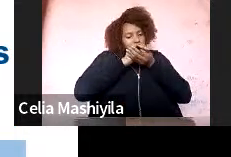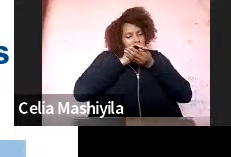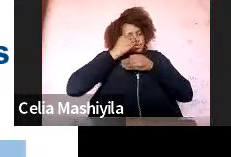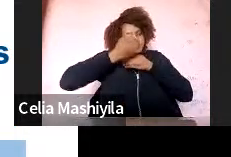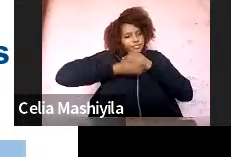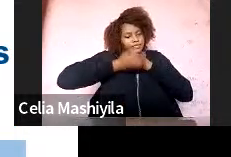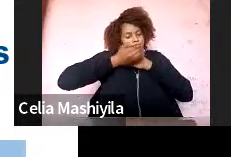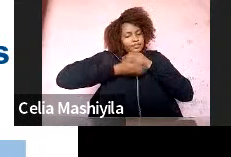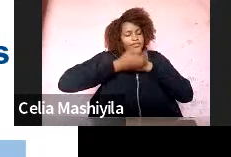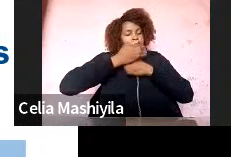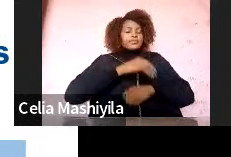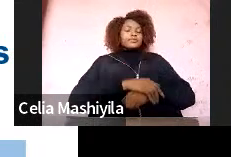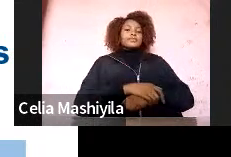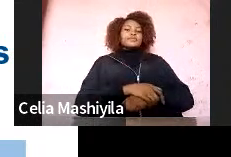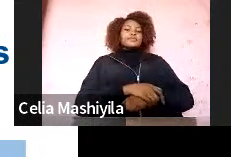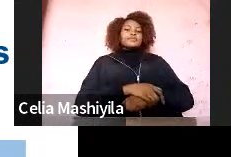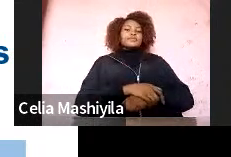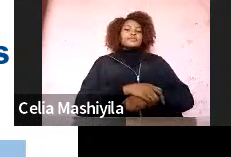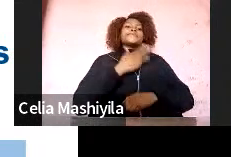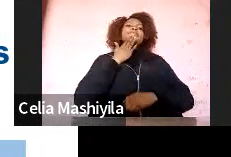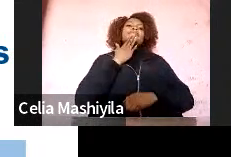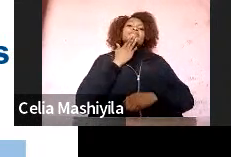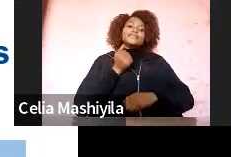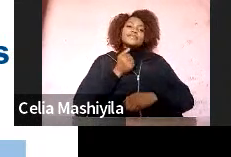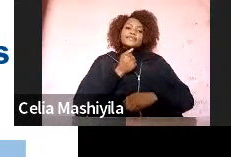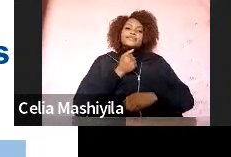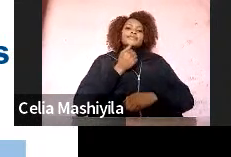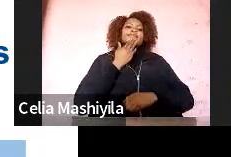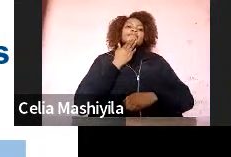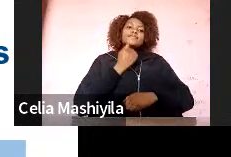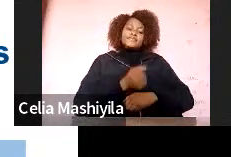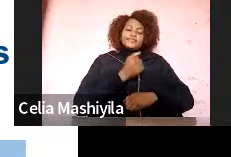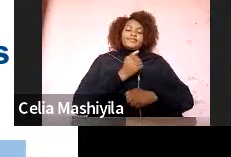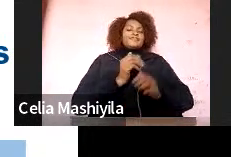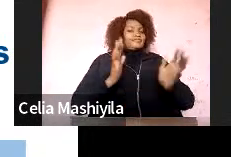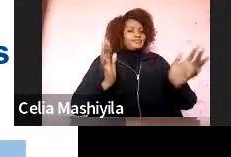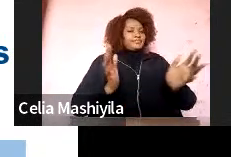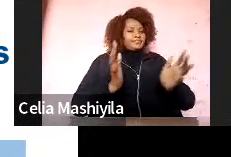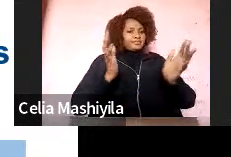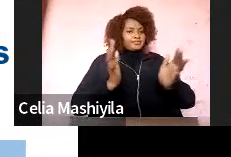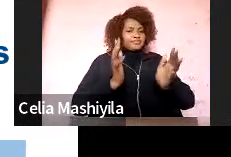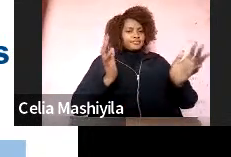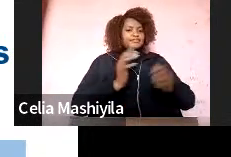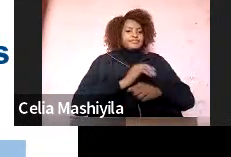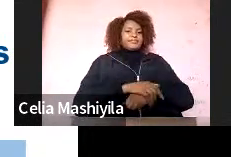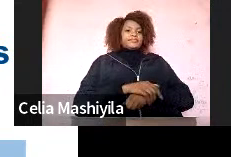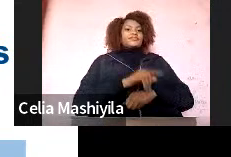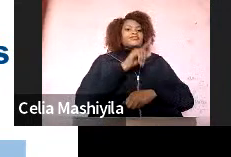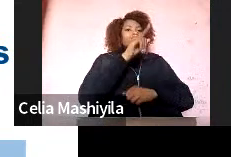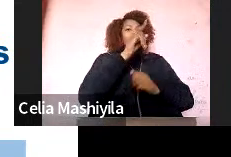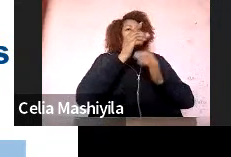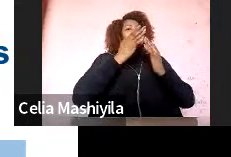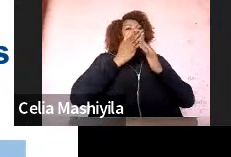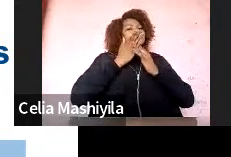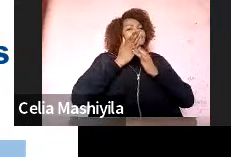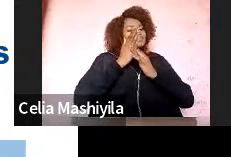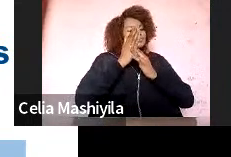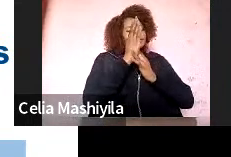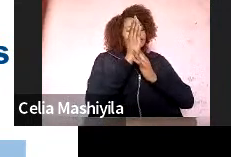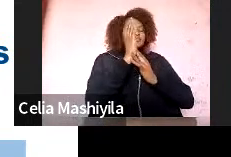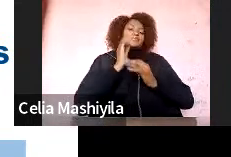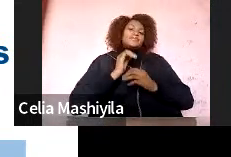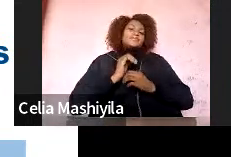We are fully emphasizing that you have got right to be respected by all SARS officials.